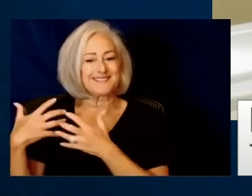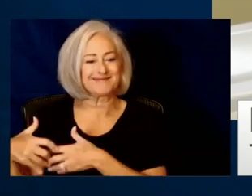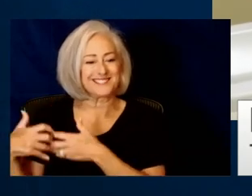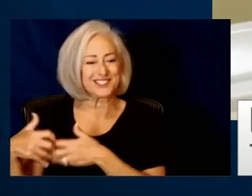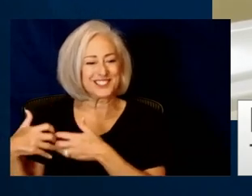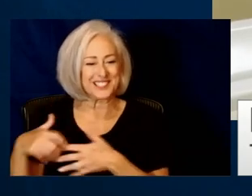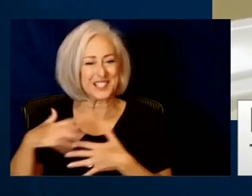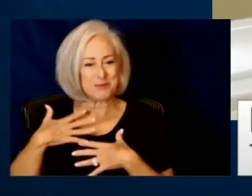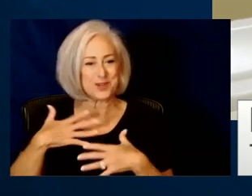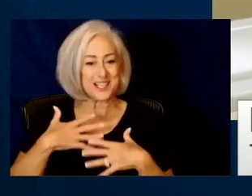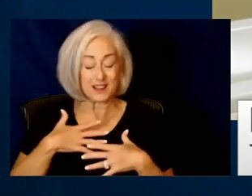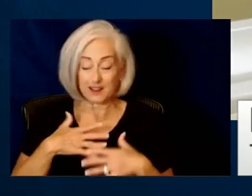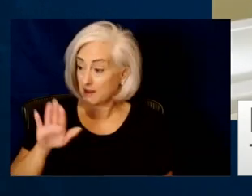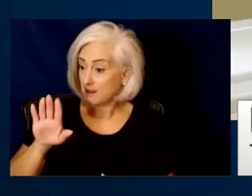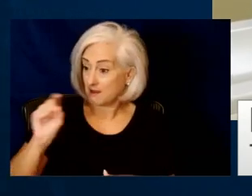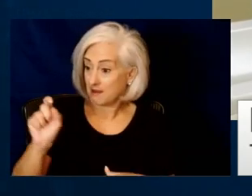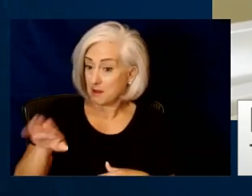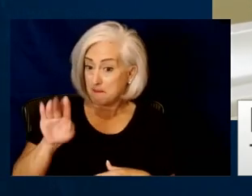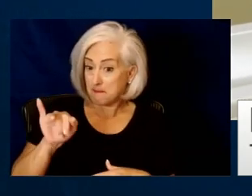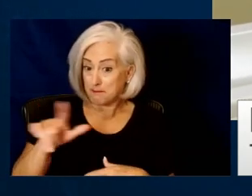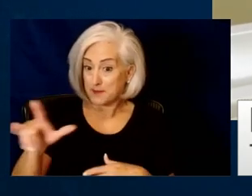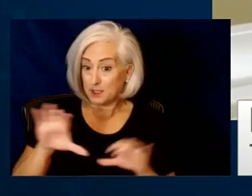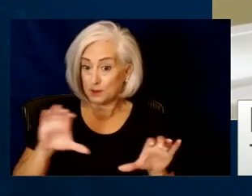okay there in the scanner?